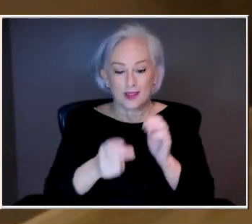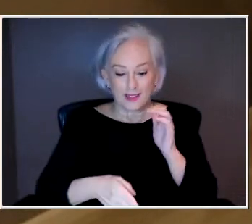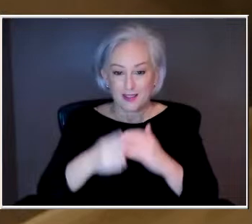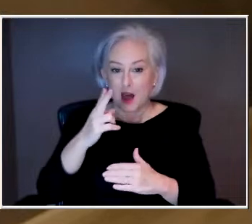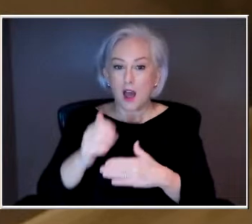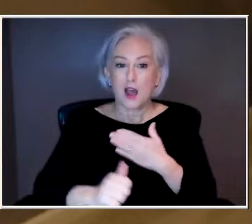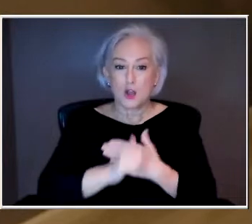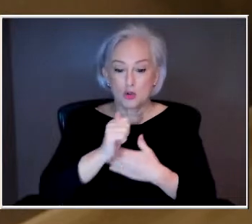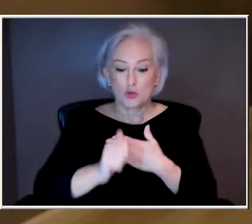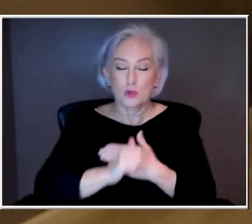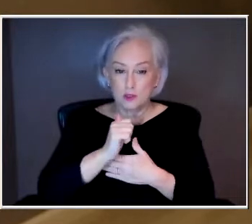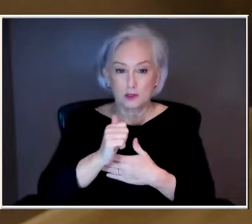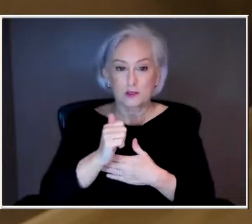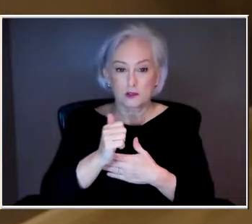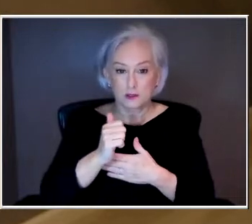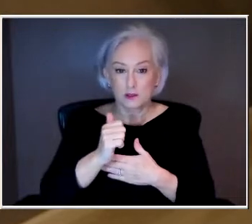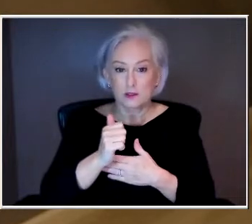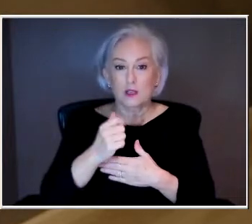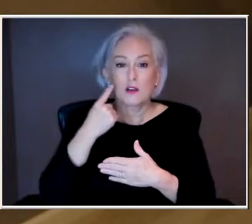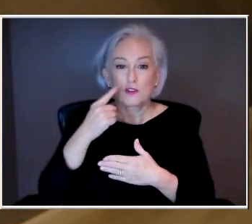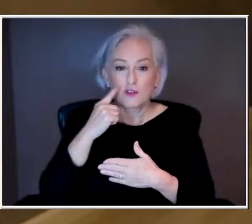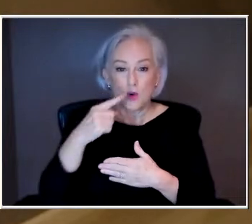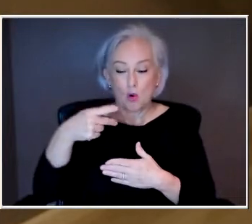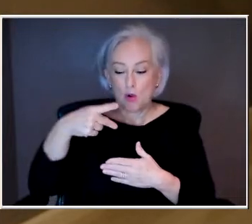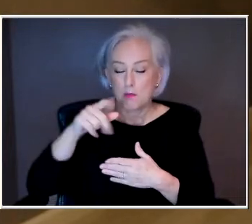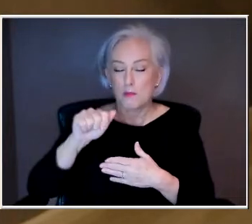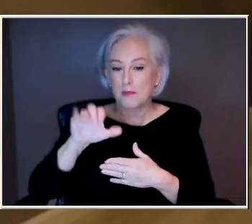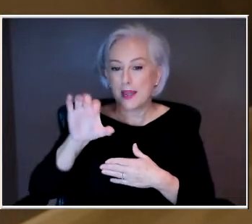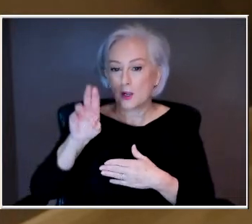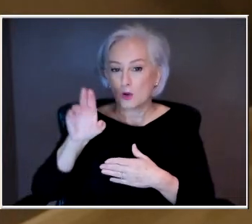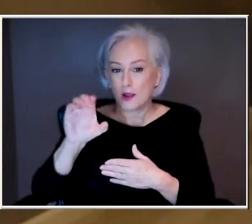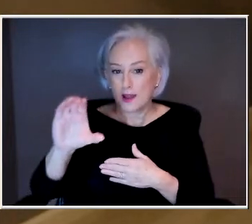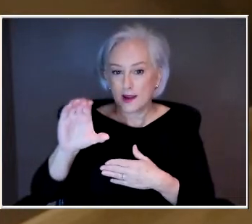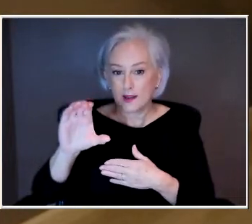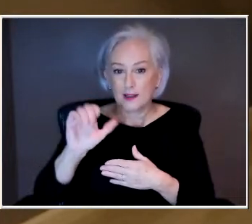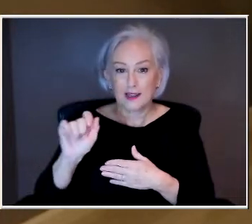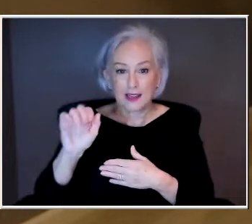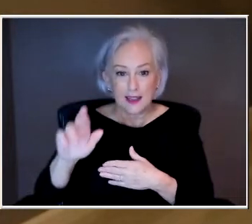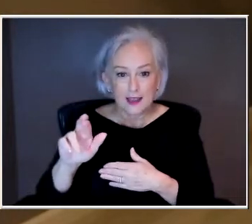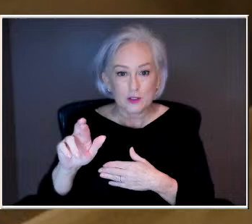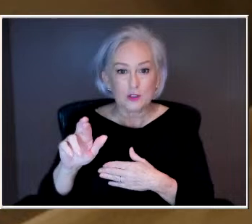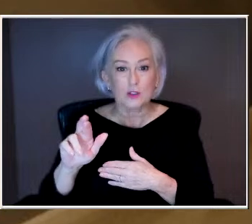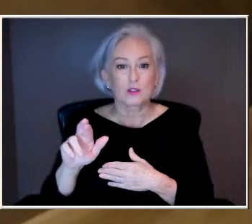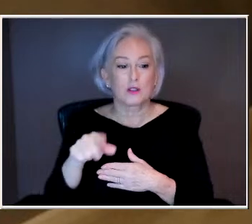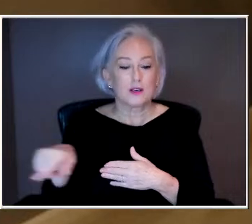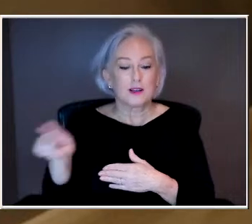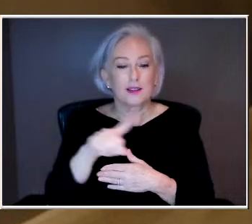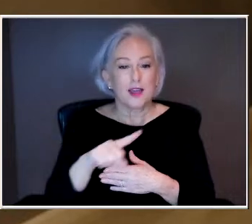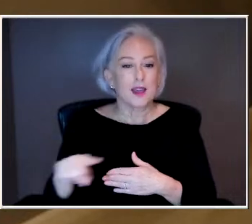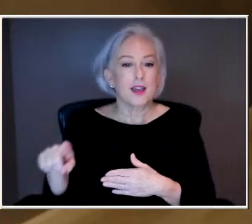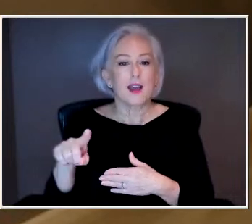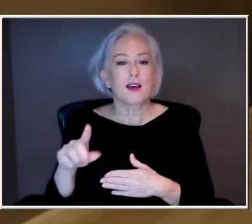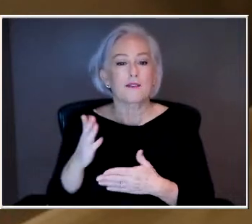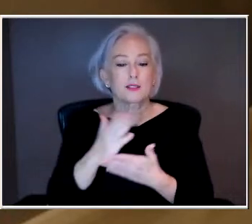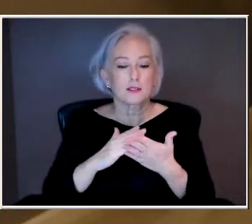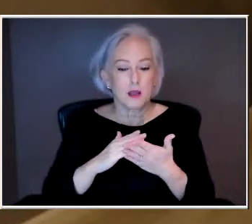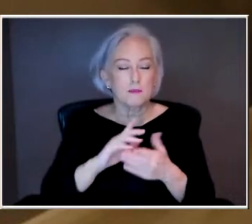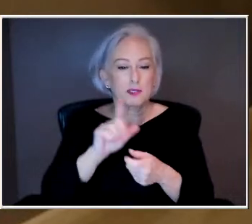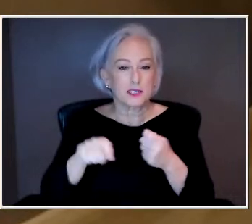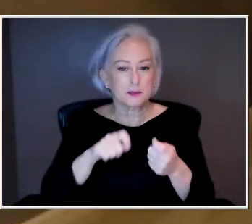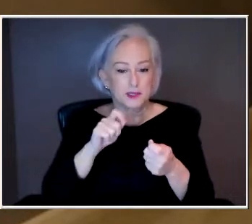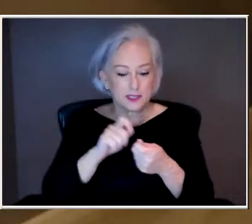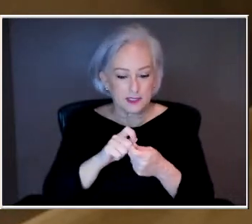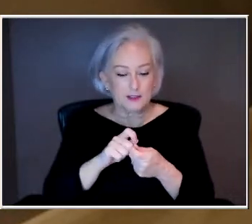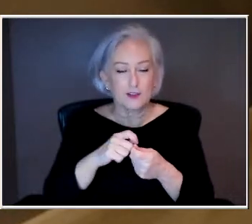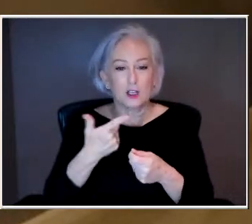cancers, that they carry certain what we call as germline mutations that are at a higher risk